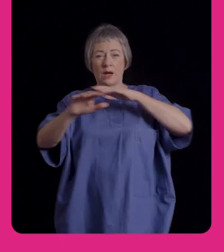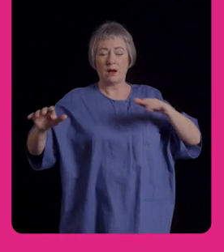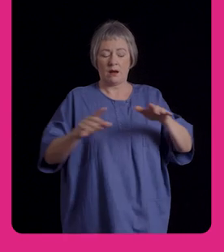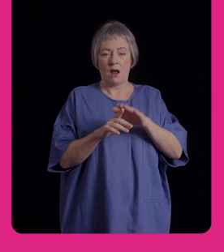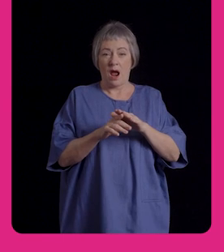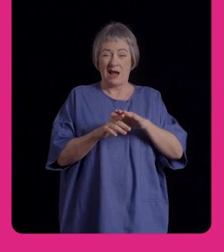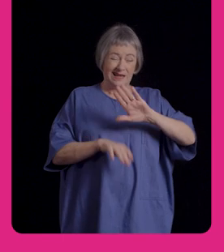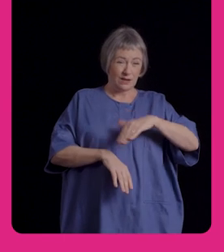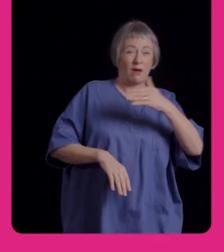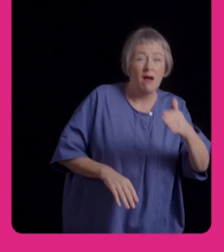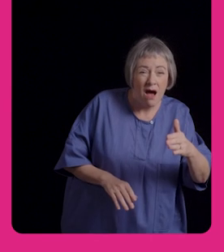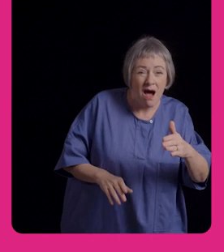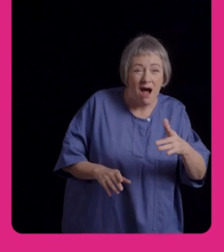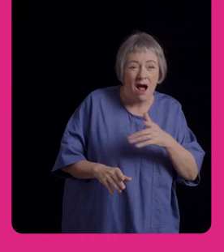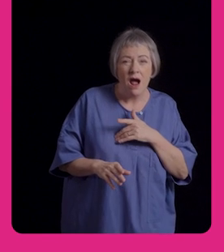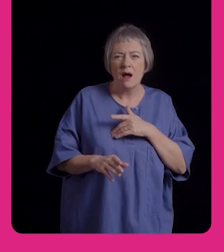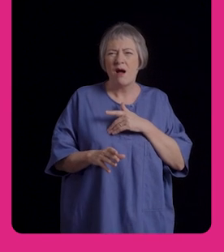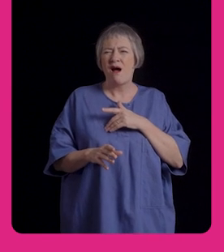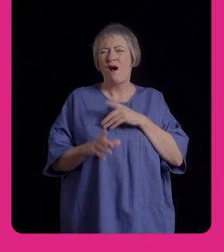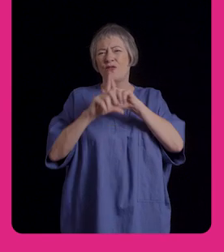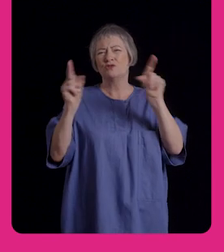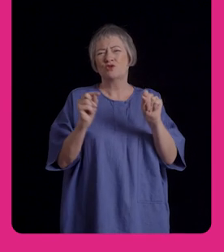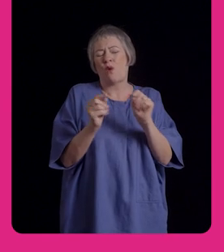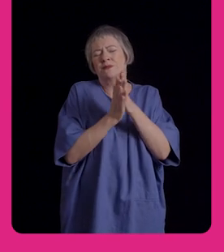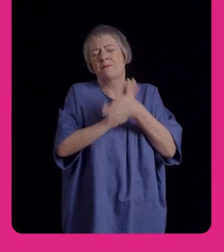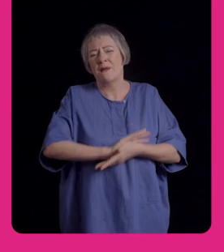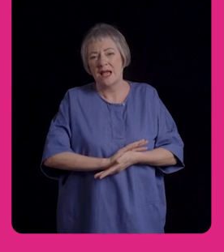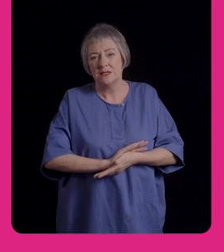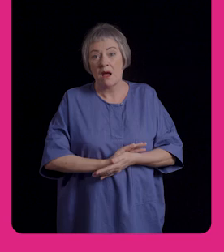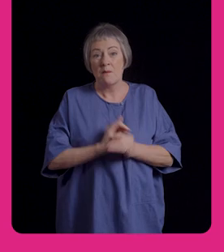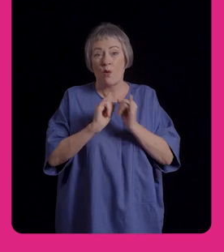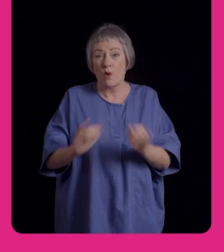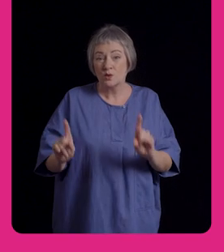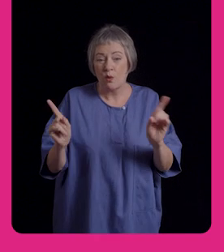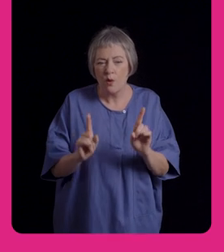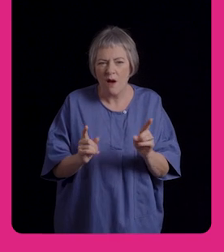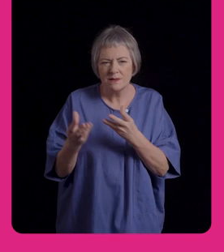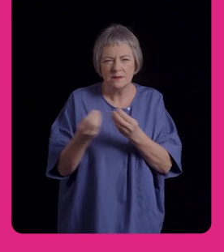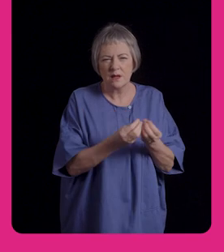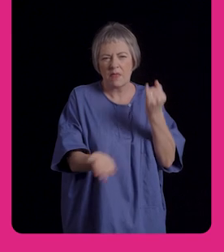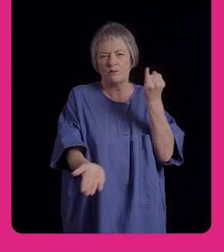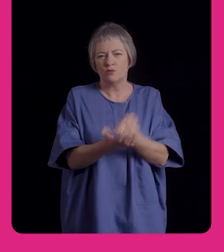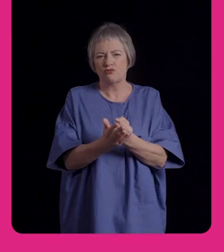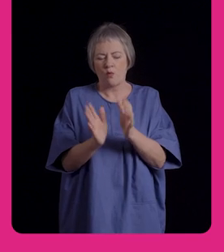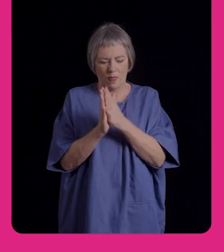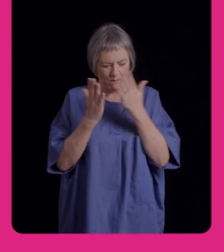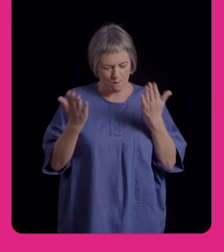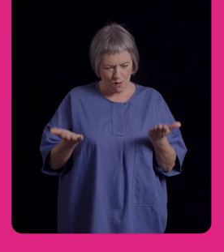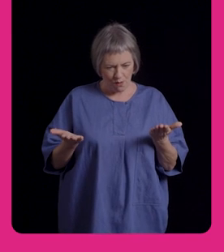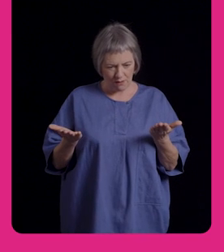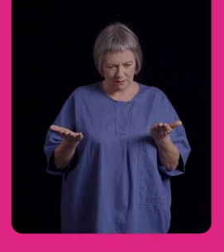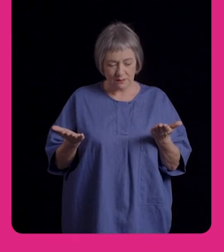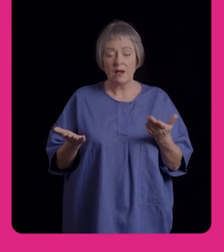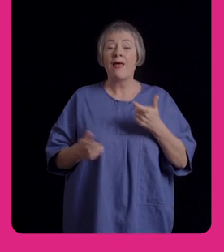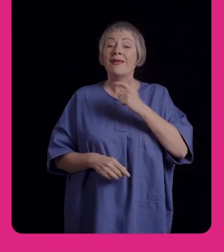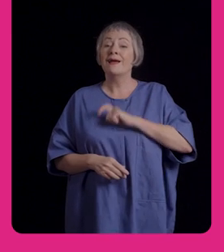know, I was like knocked out by one of the books, and when I finally came to, the shop was a mess, but worst of all, something was wrong with the books. And